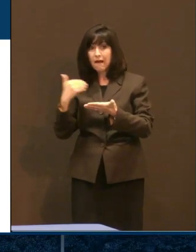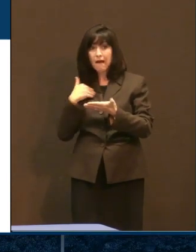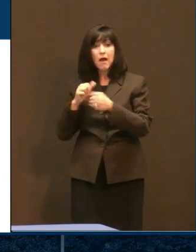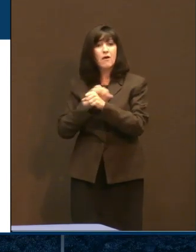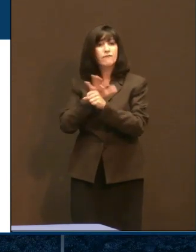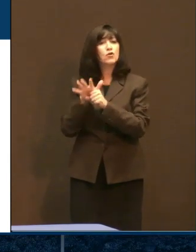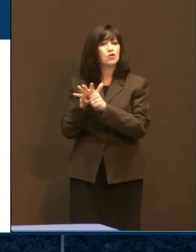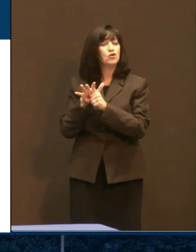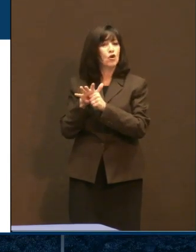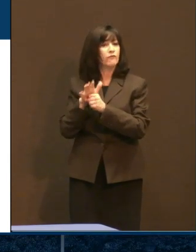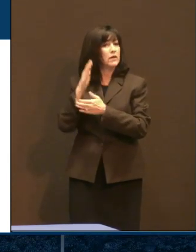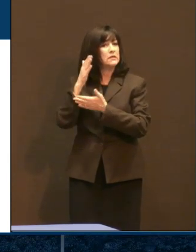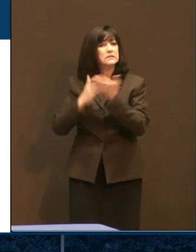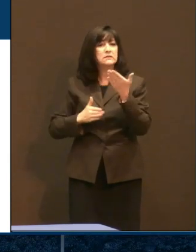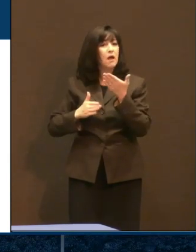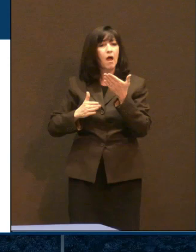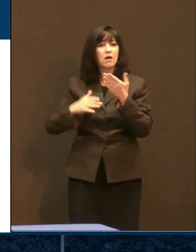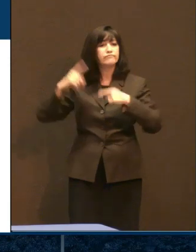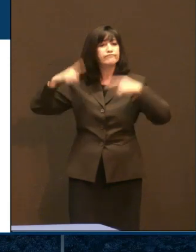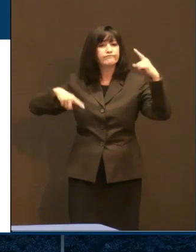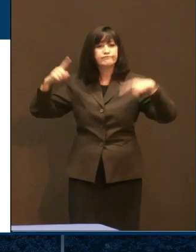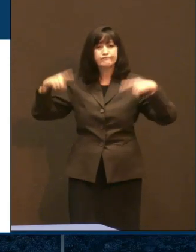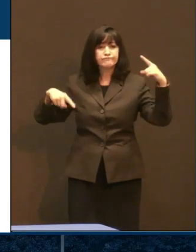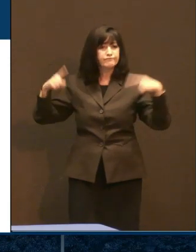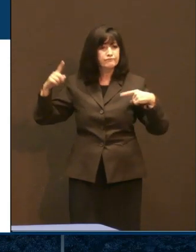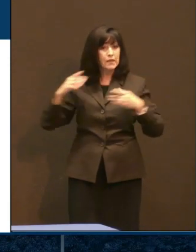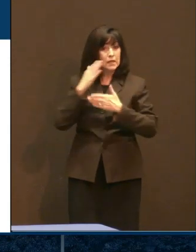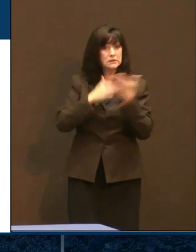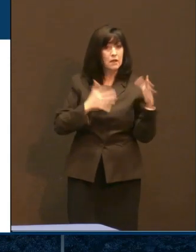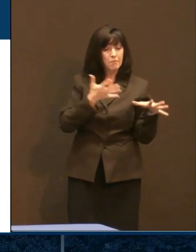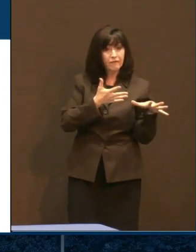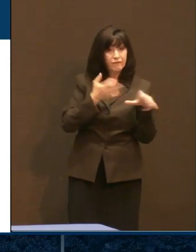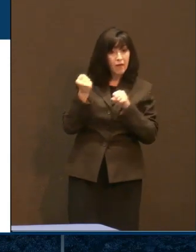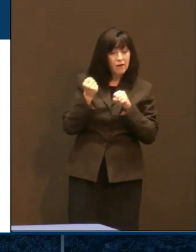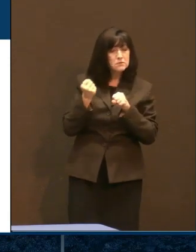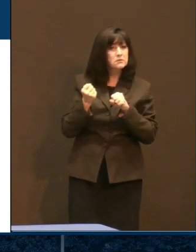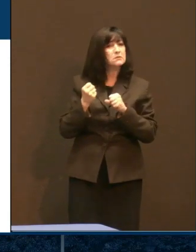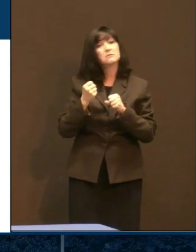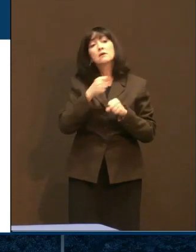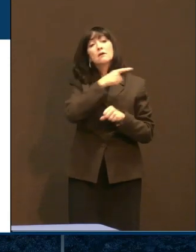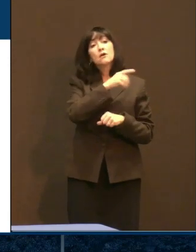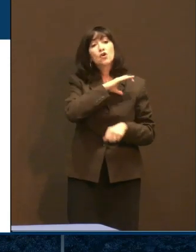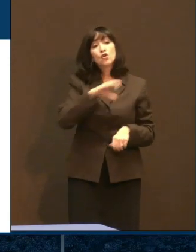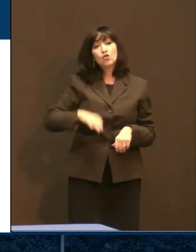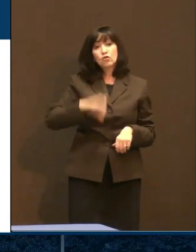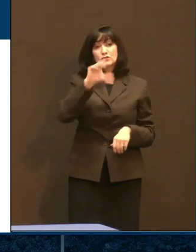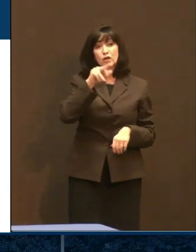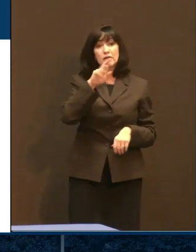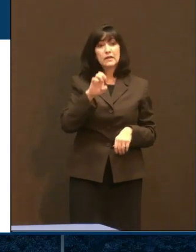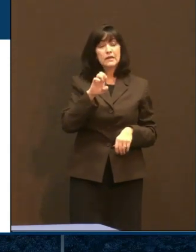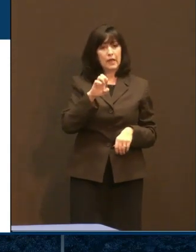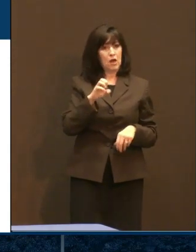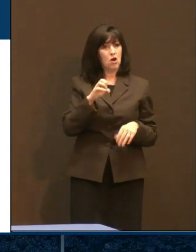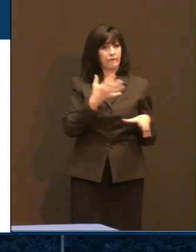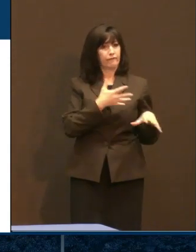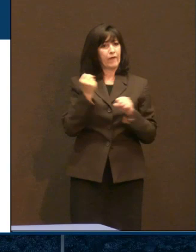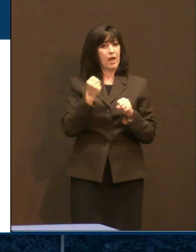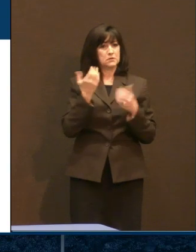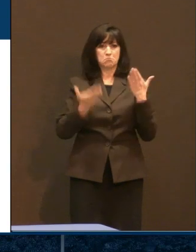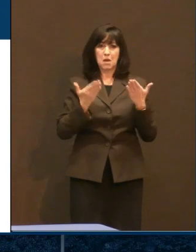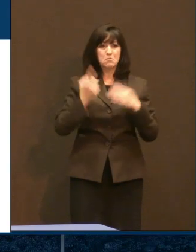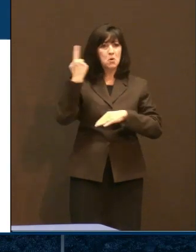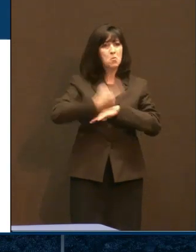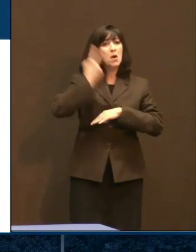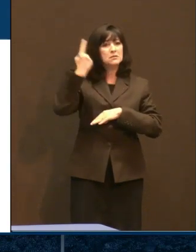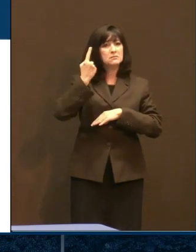Now, Christiana Care has the ability more recently to turn those tests around in a day. And then you see those two big spikes.